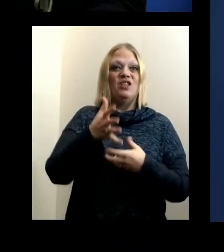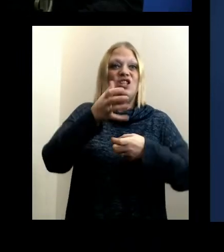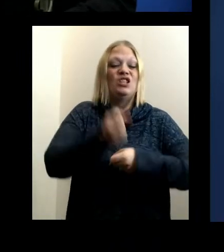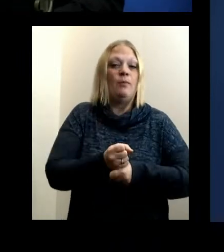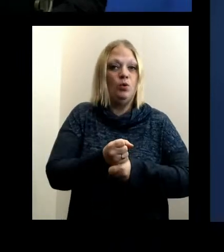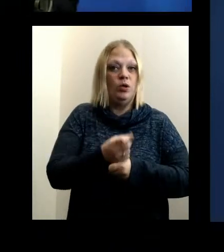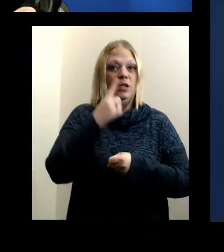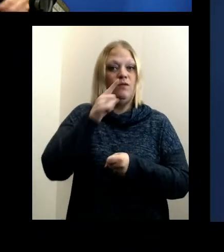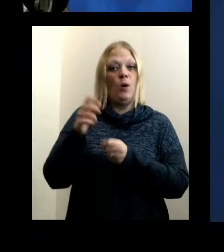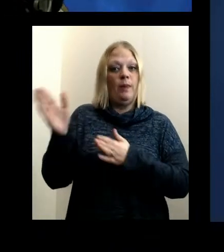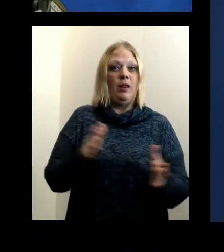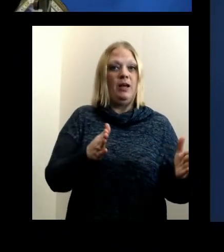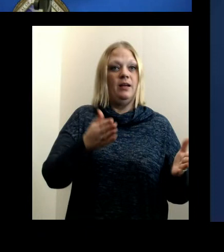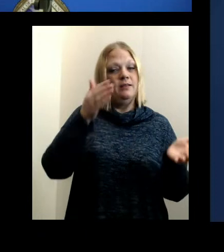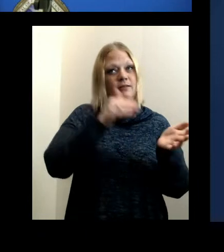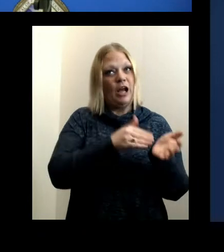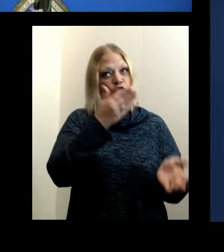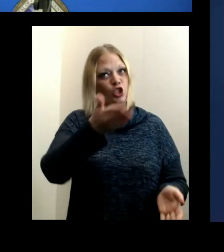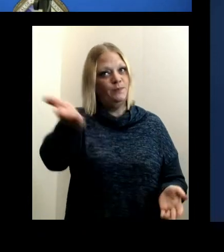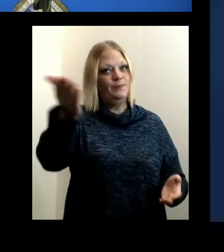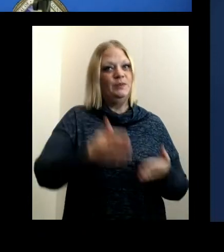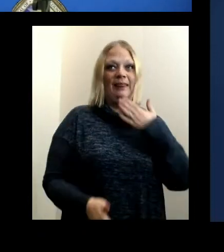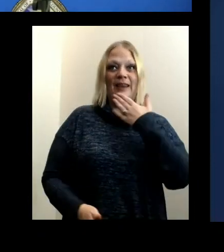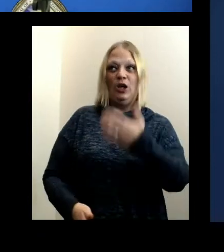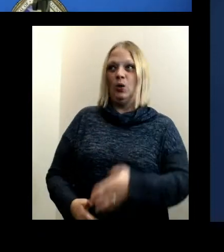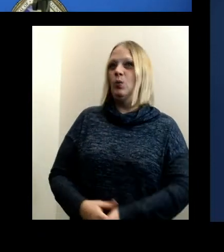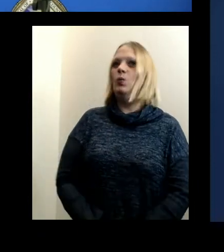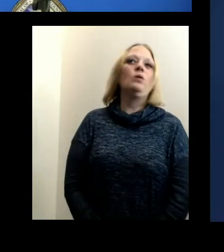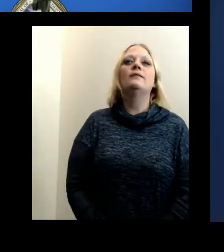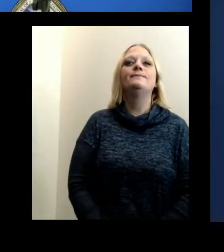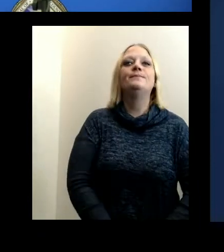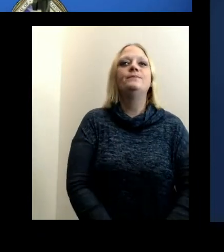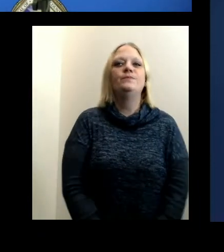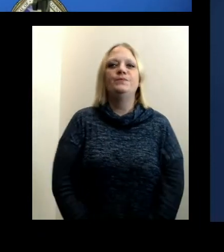plan. Dr. Burstein. Thank you.